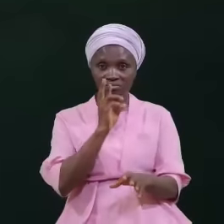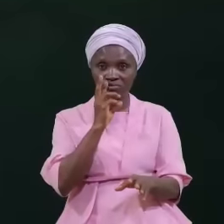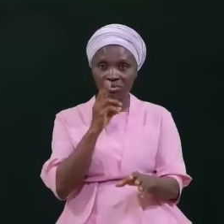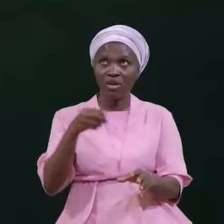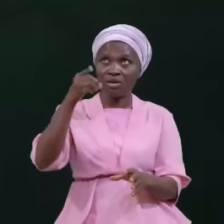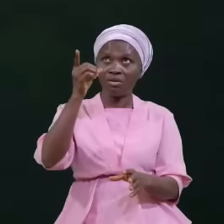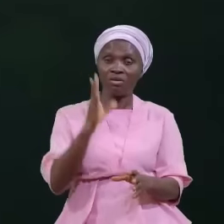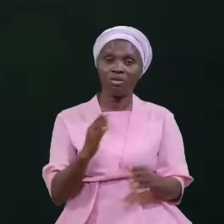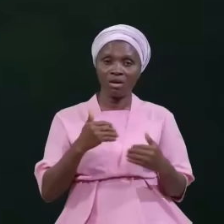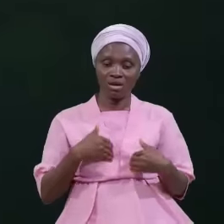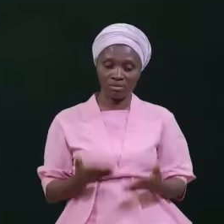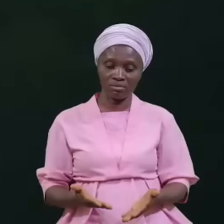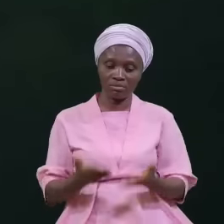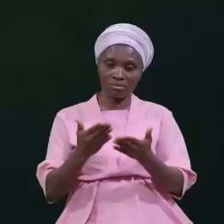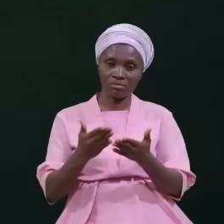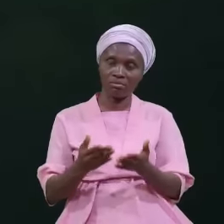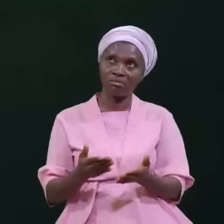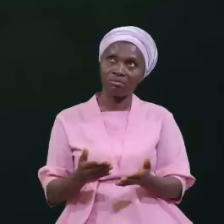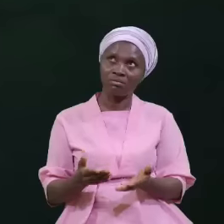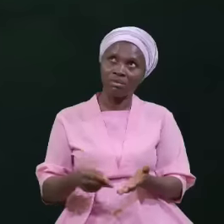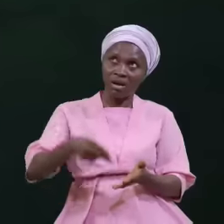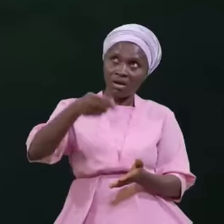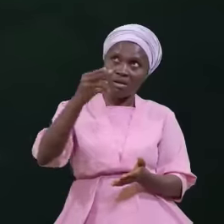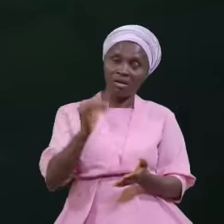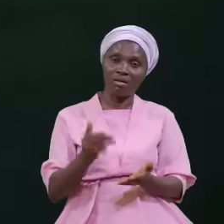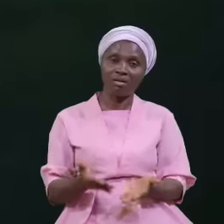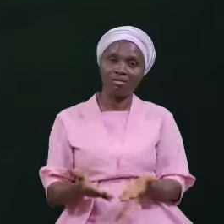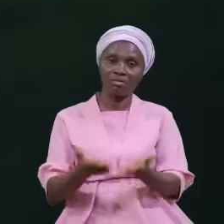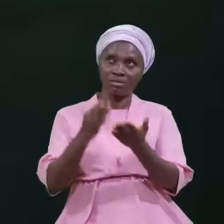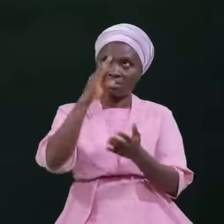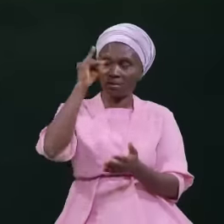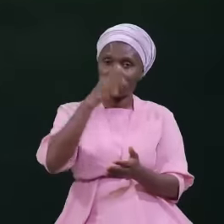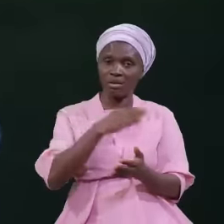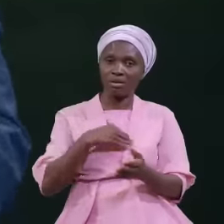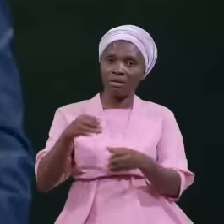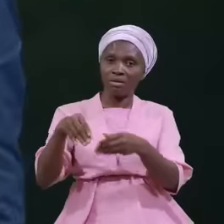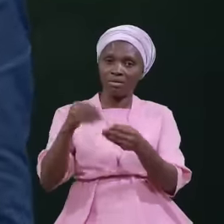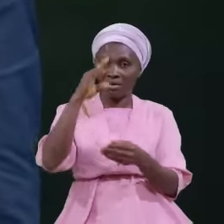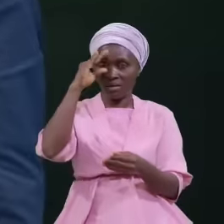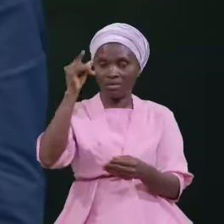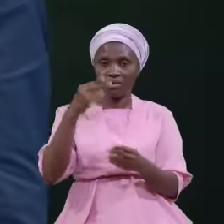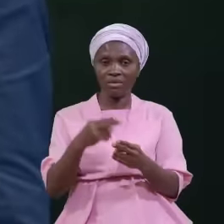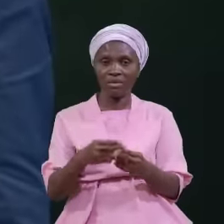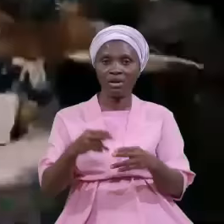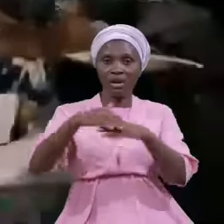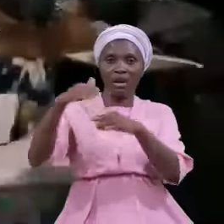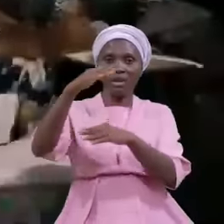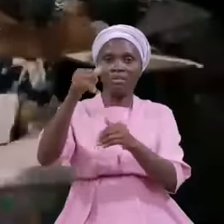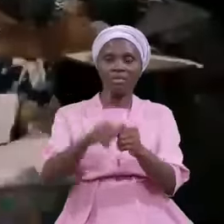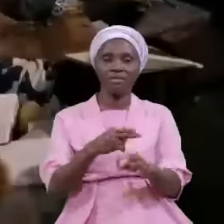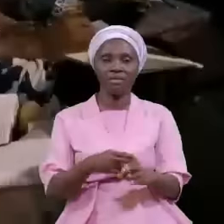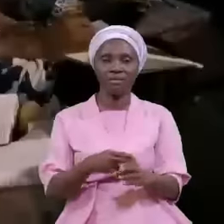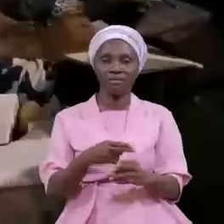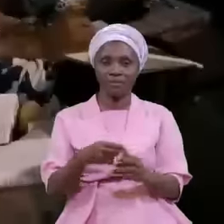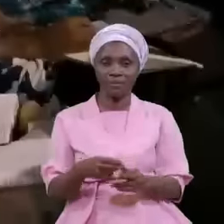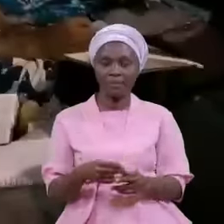given him a name above every name. Above your sickness, he has a name higher